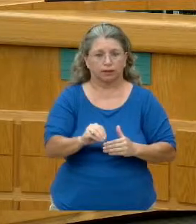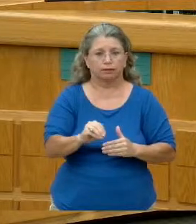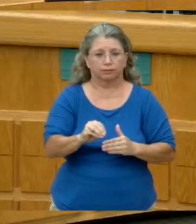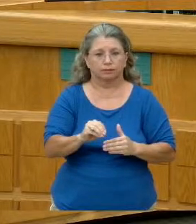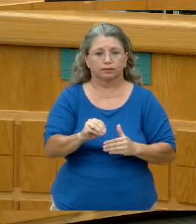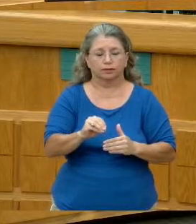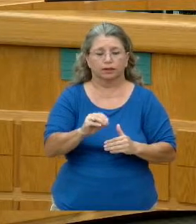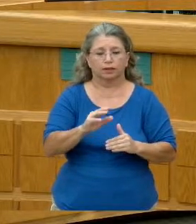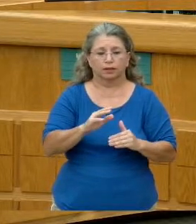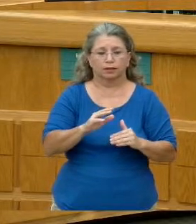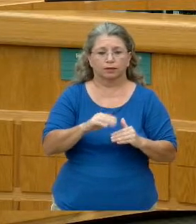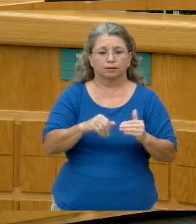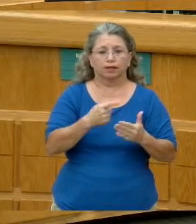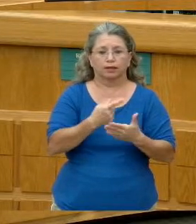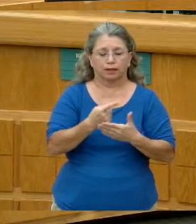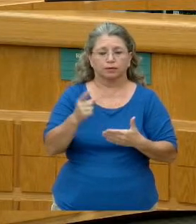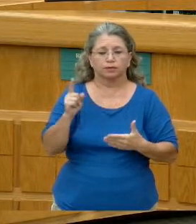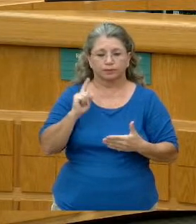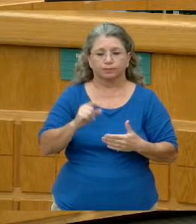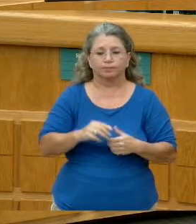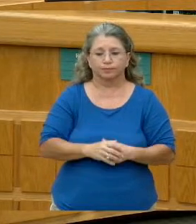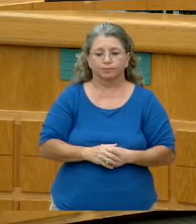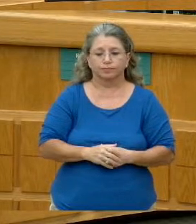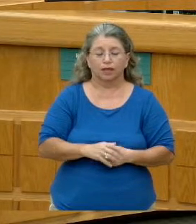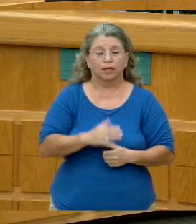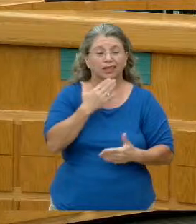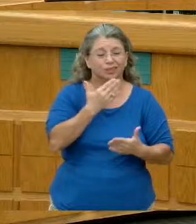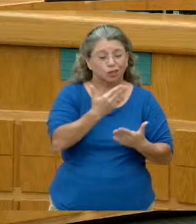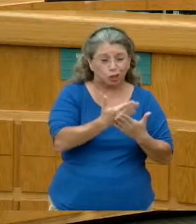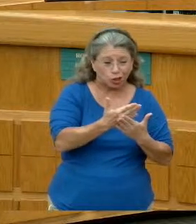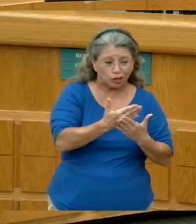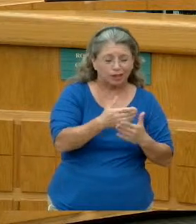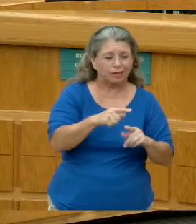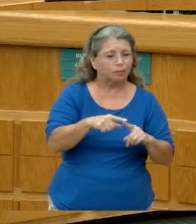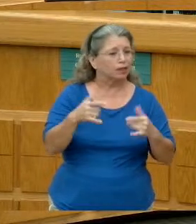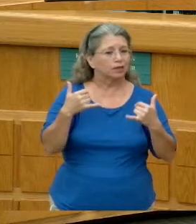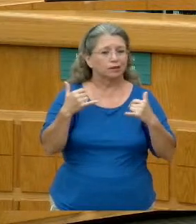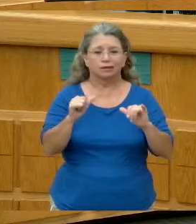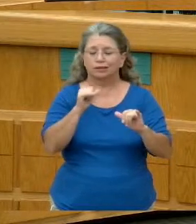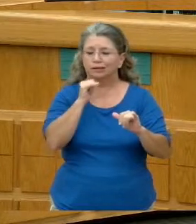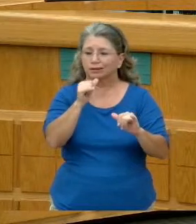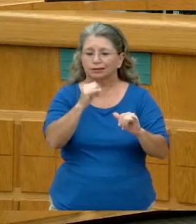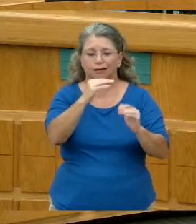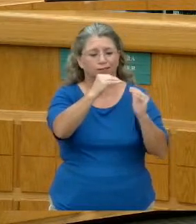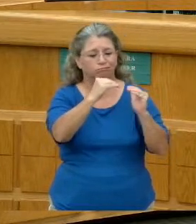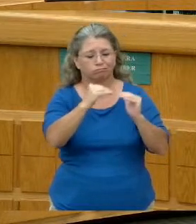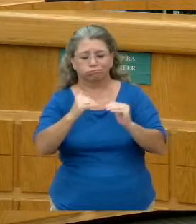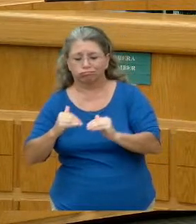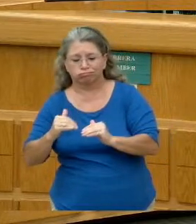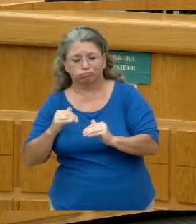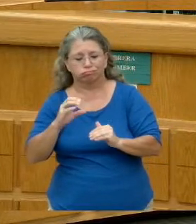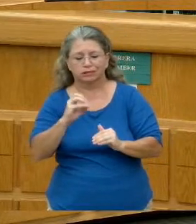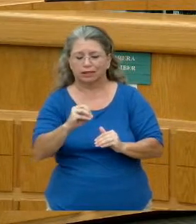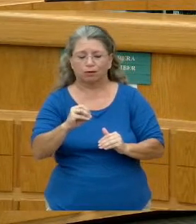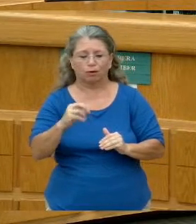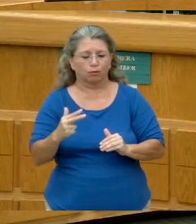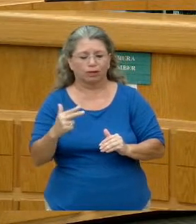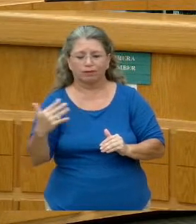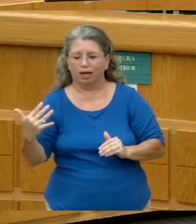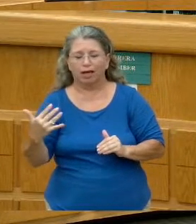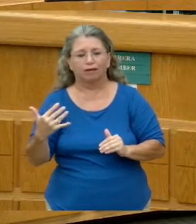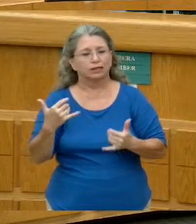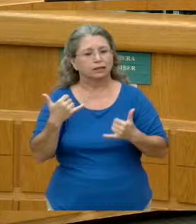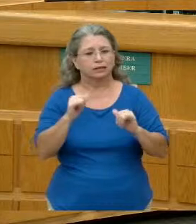than a week ago Monday, which is good, but we still know it's not a zero and it's not a three and it's not a five. 200